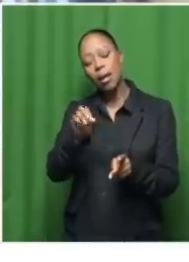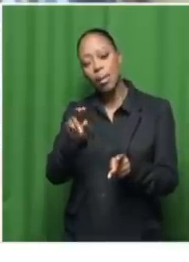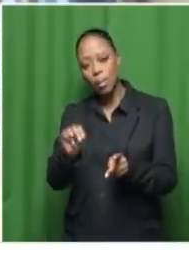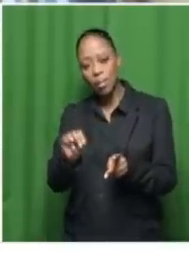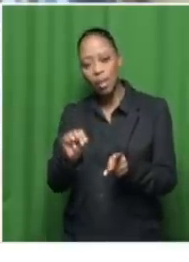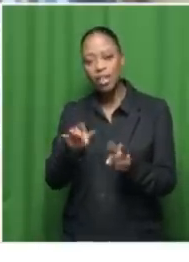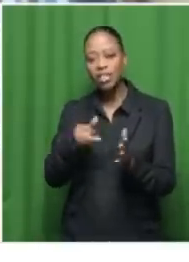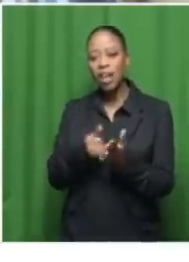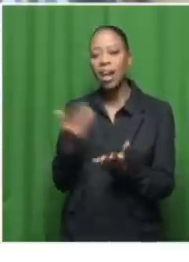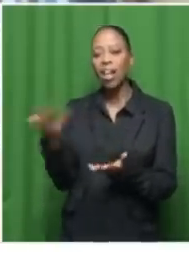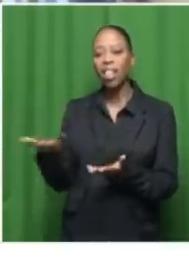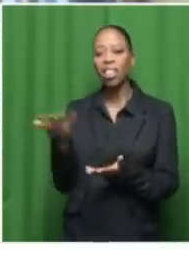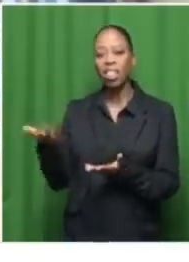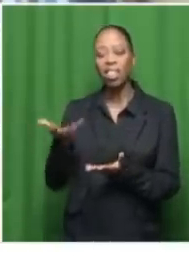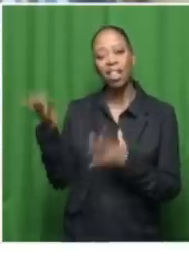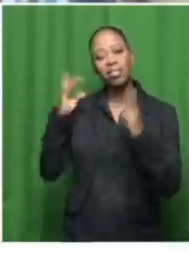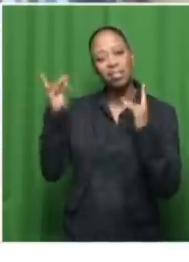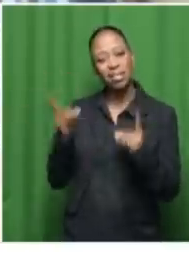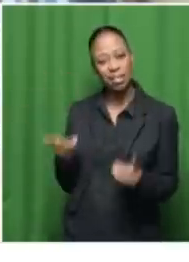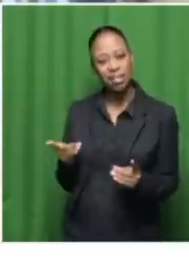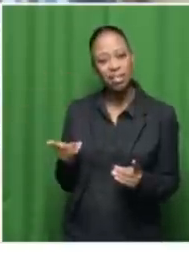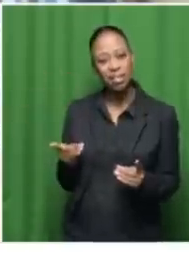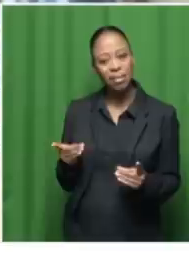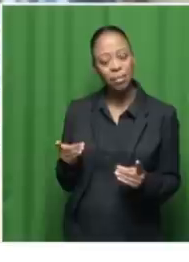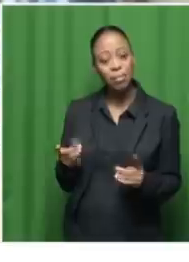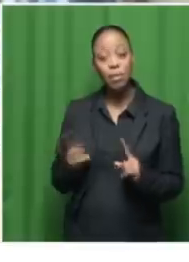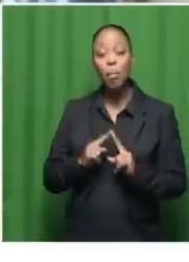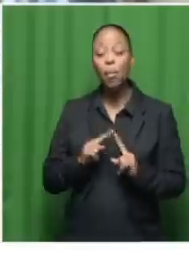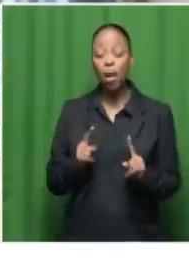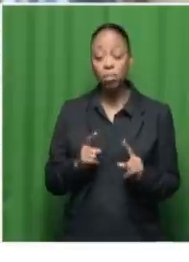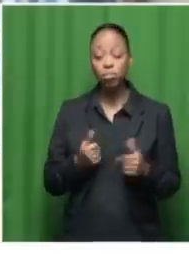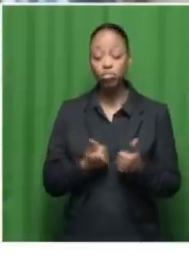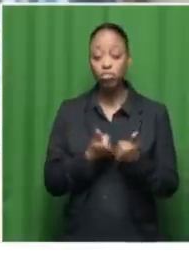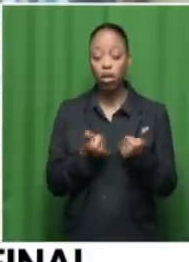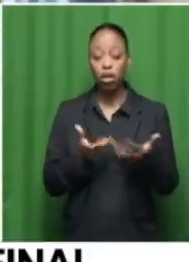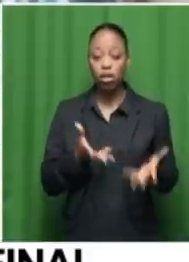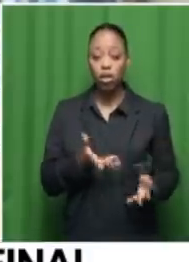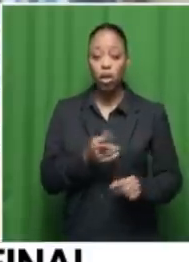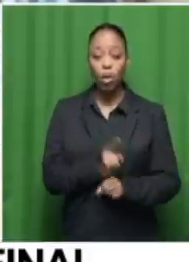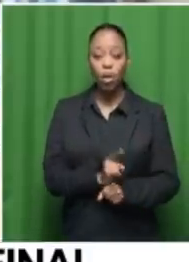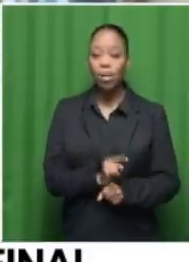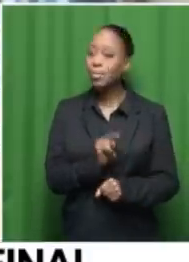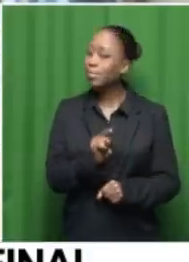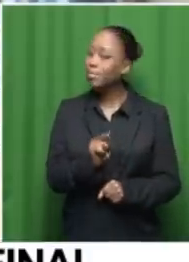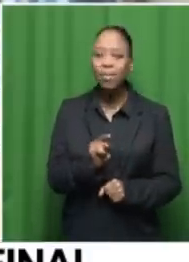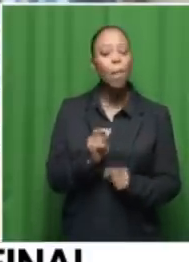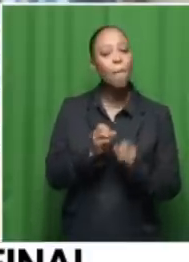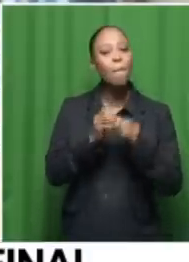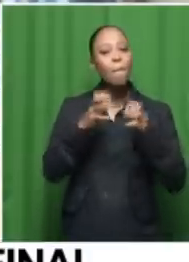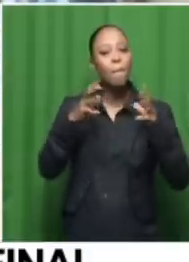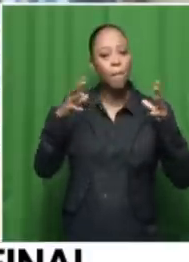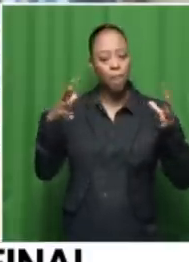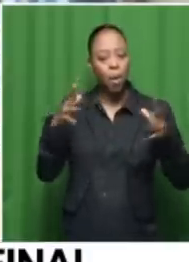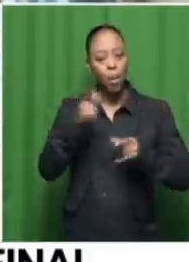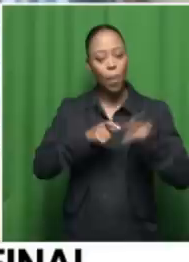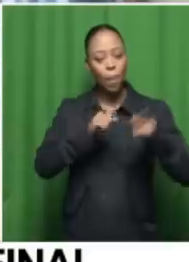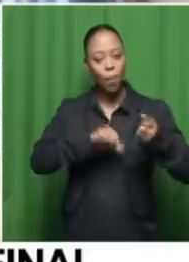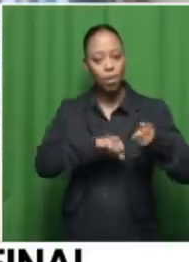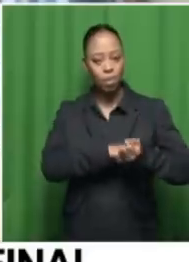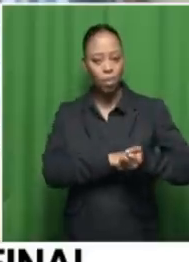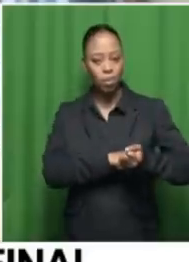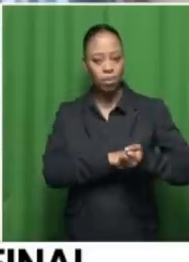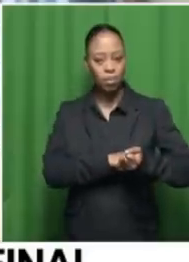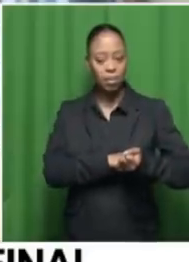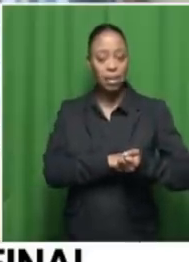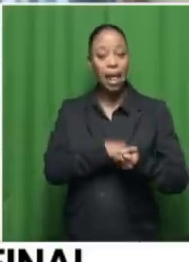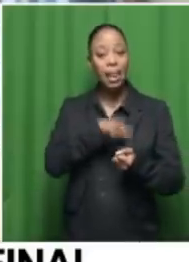minority judgment. The difficulty is that it is a majority judgment, and as